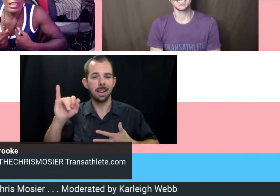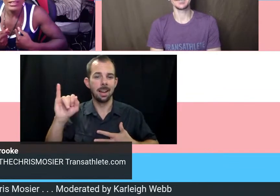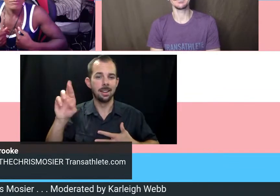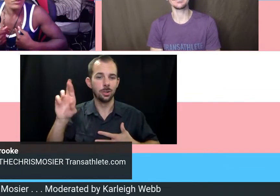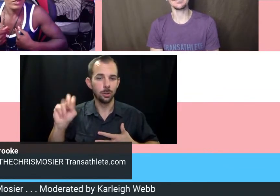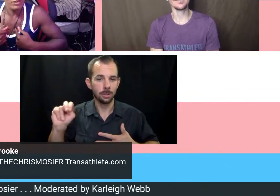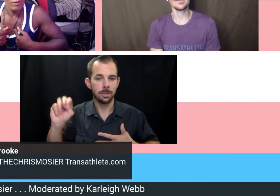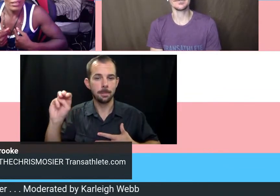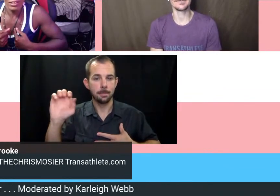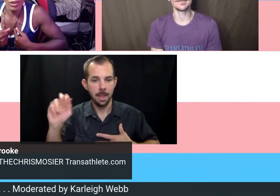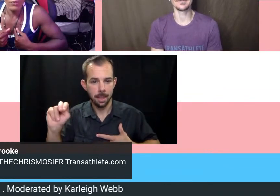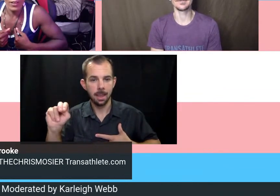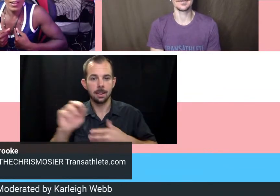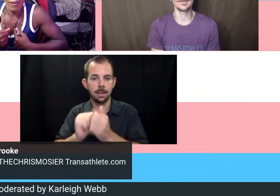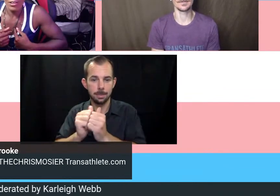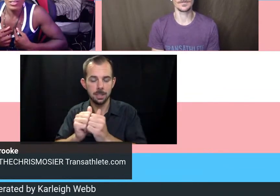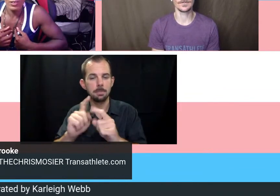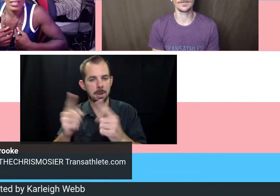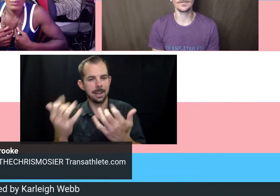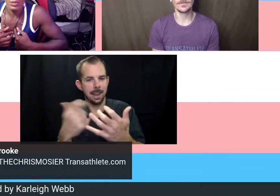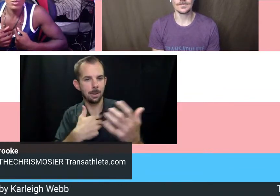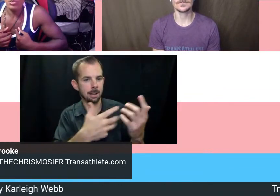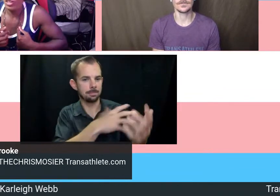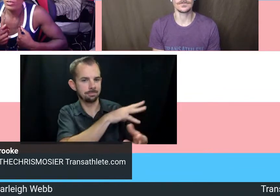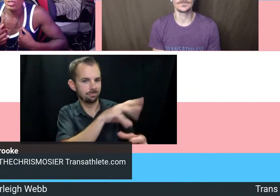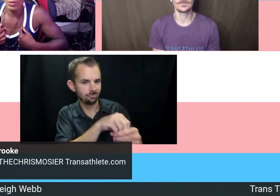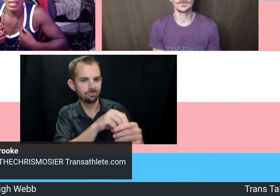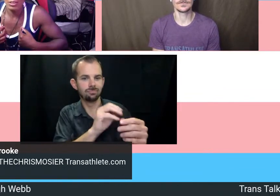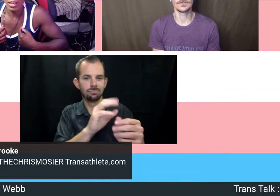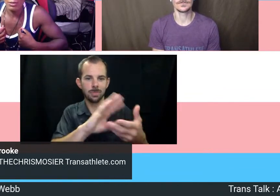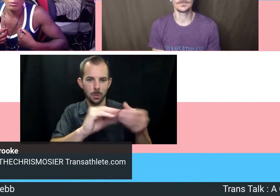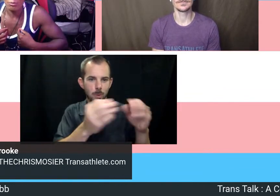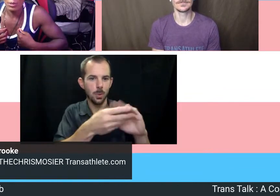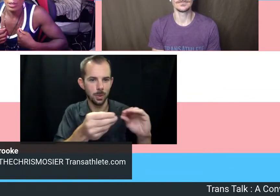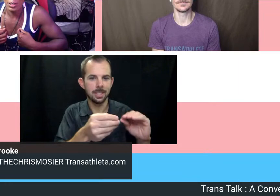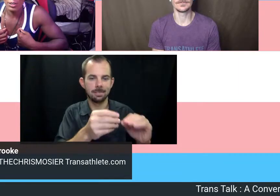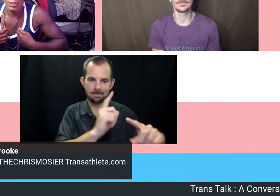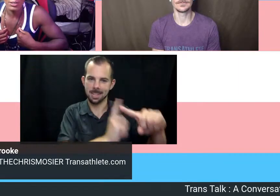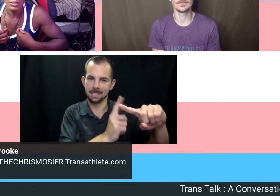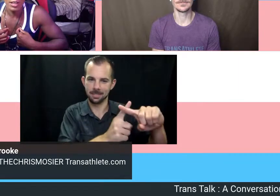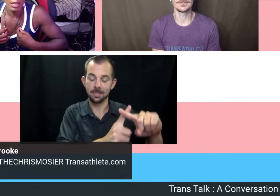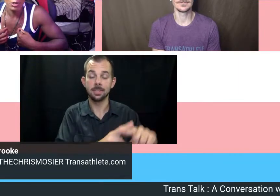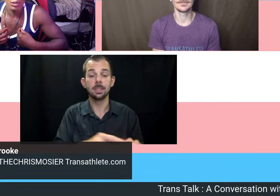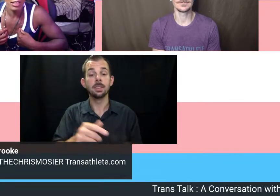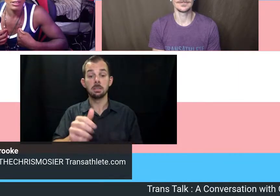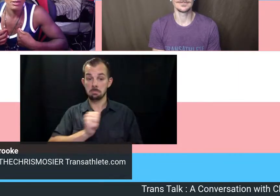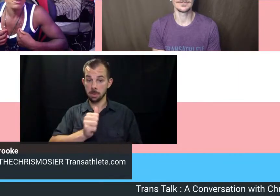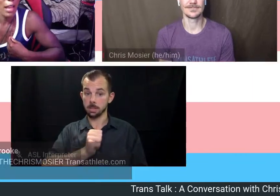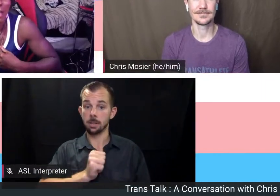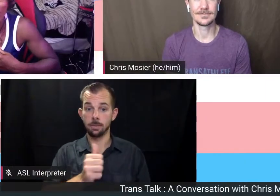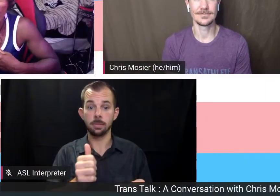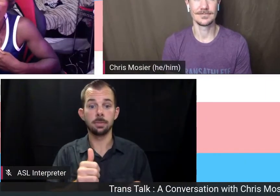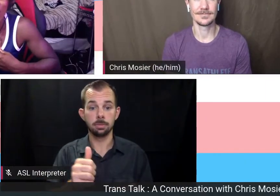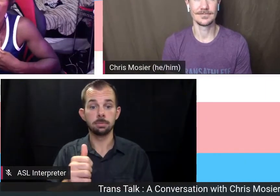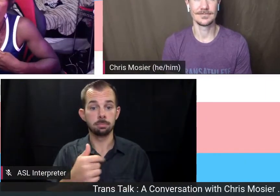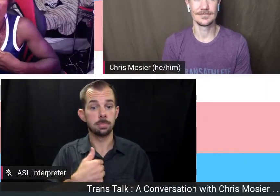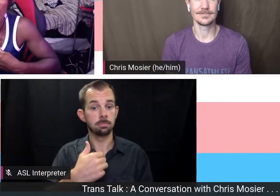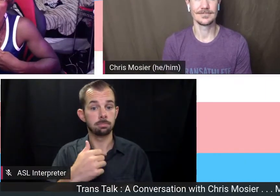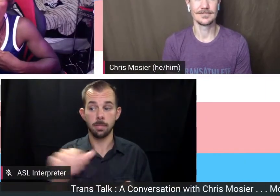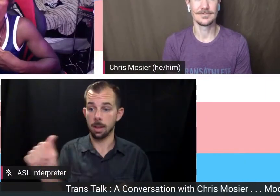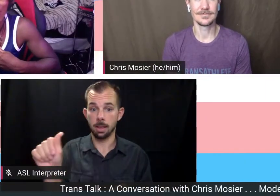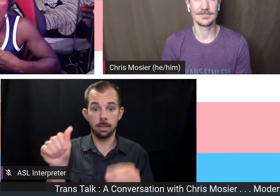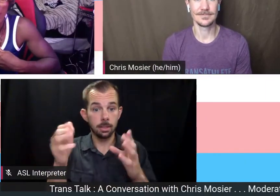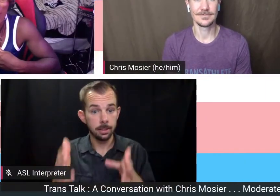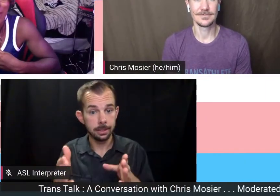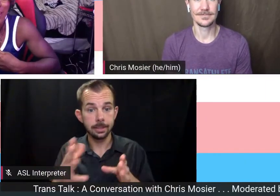for me, myself, also as a person who loves the duathlon, because I look like a